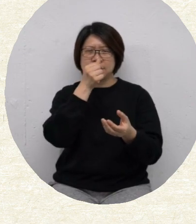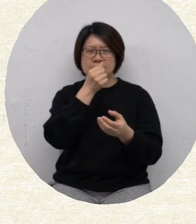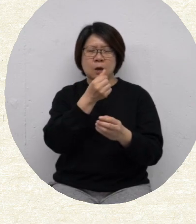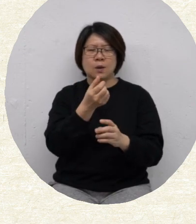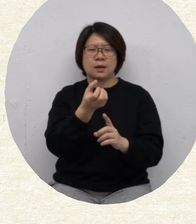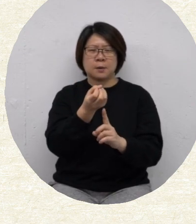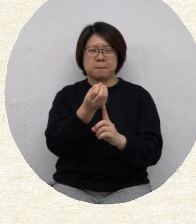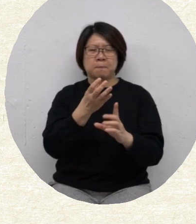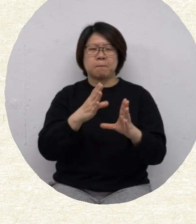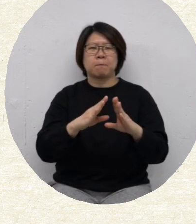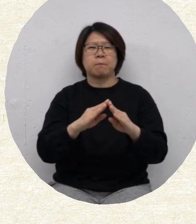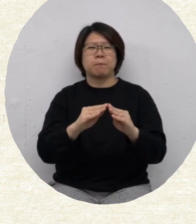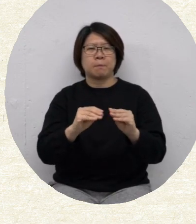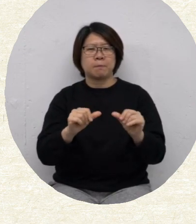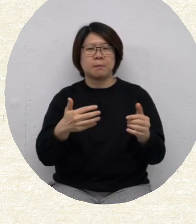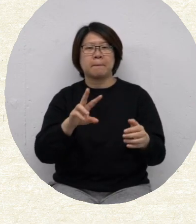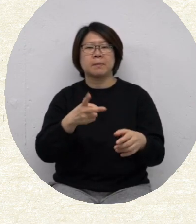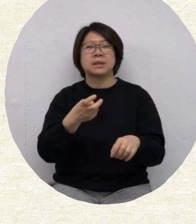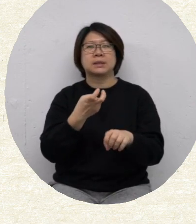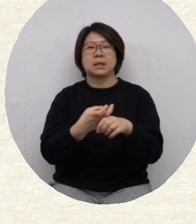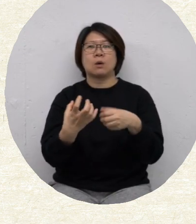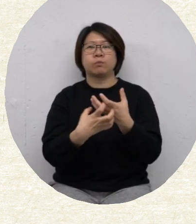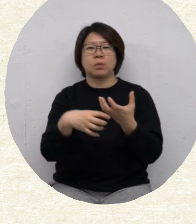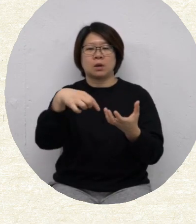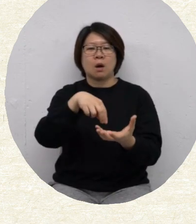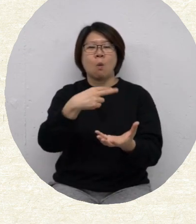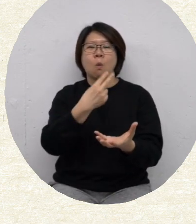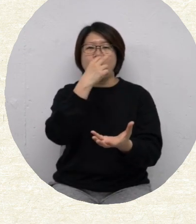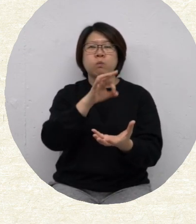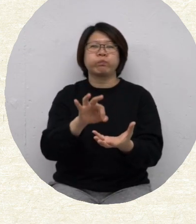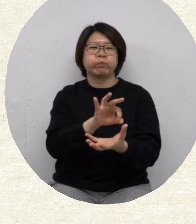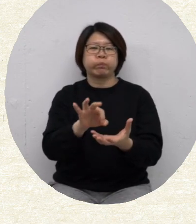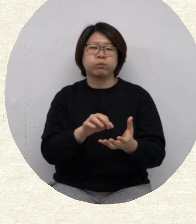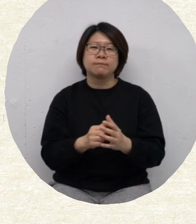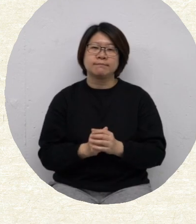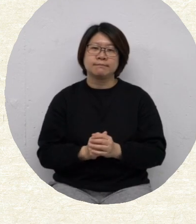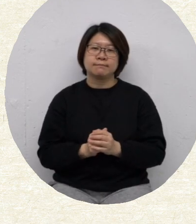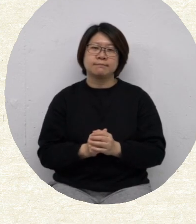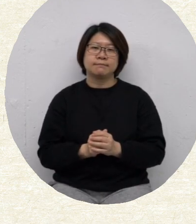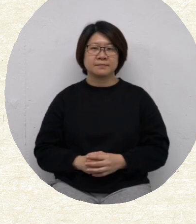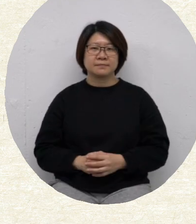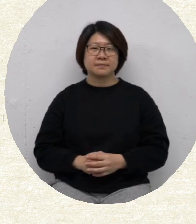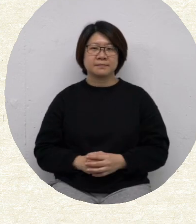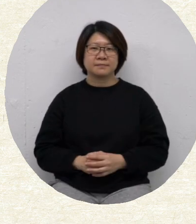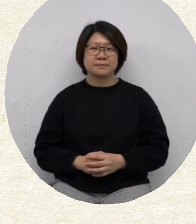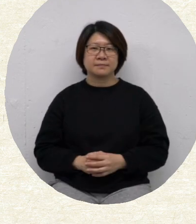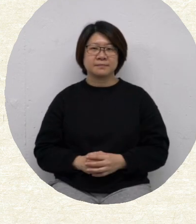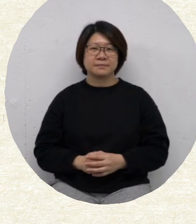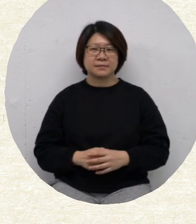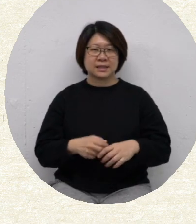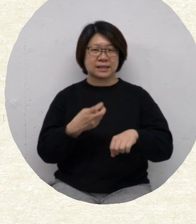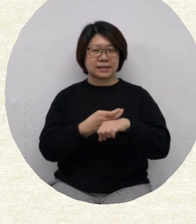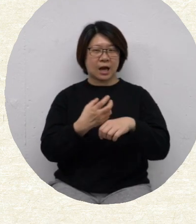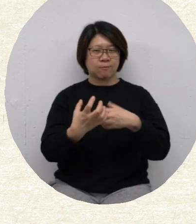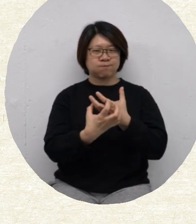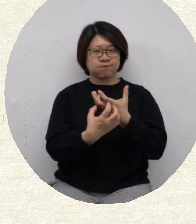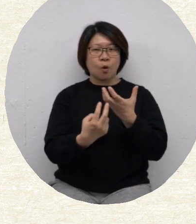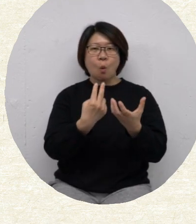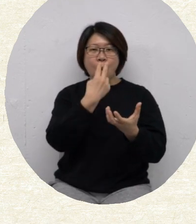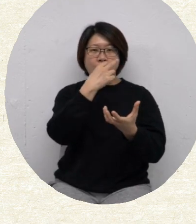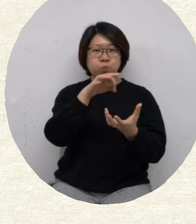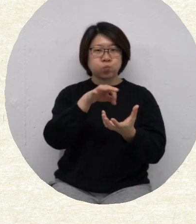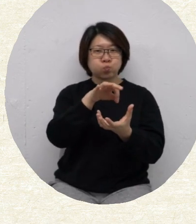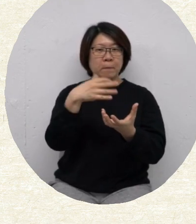fiberglass. So now the wax forms are upside down and inside this plaster and fiberglass molds on the